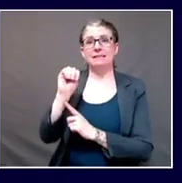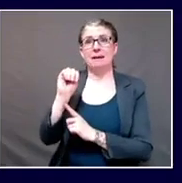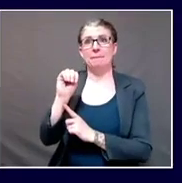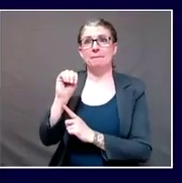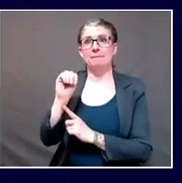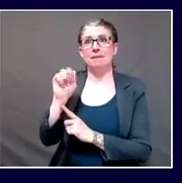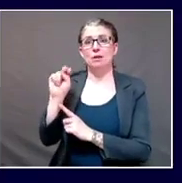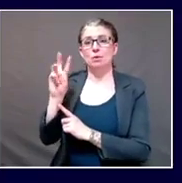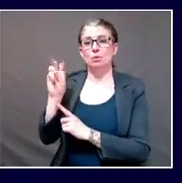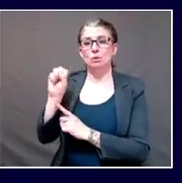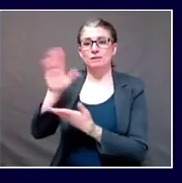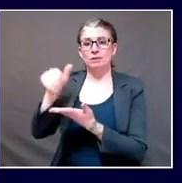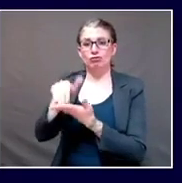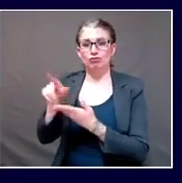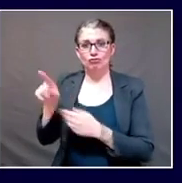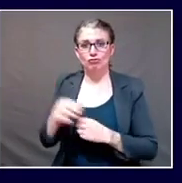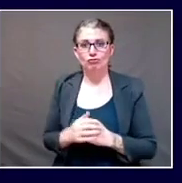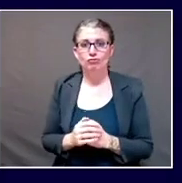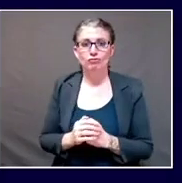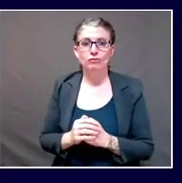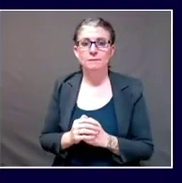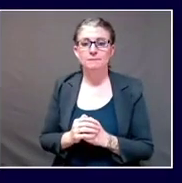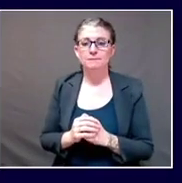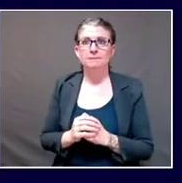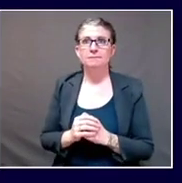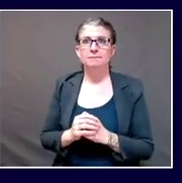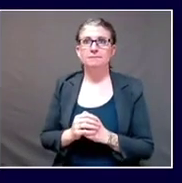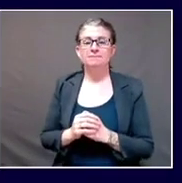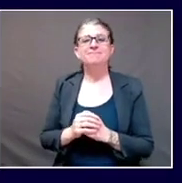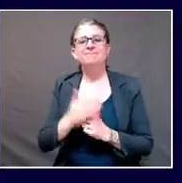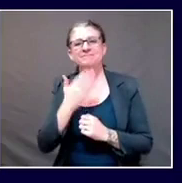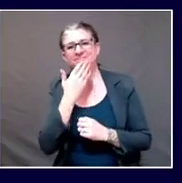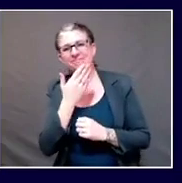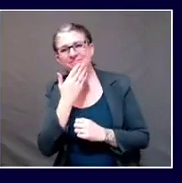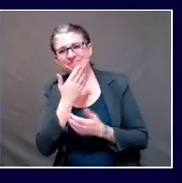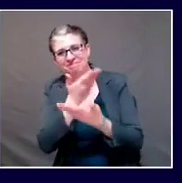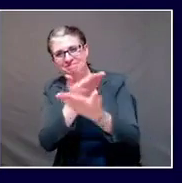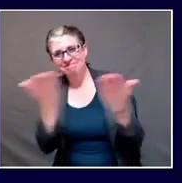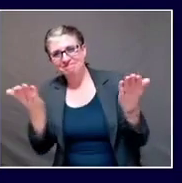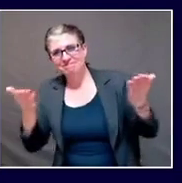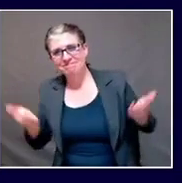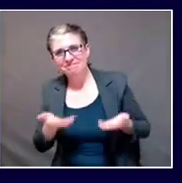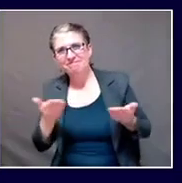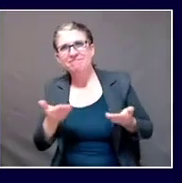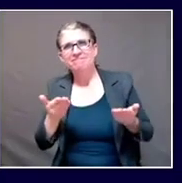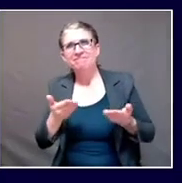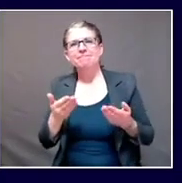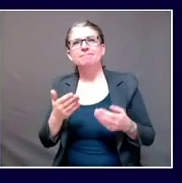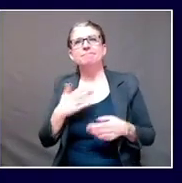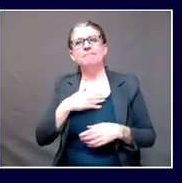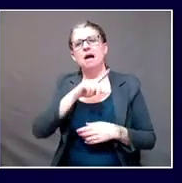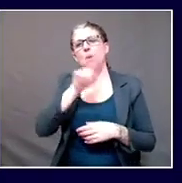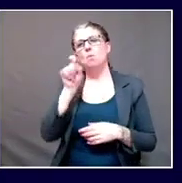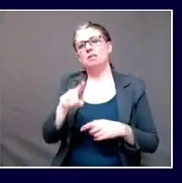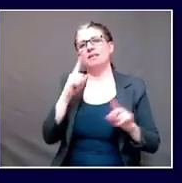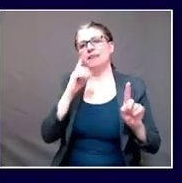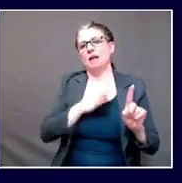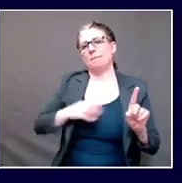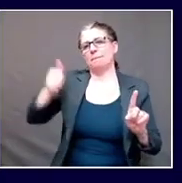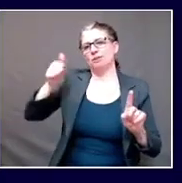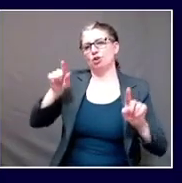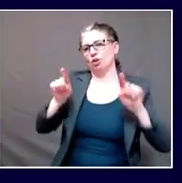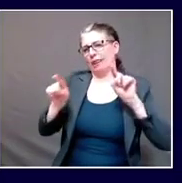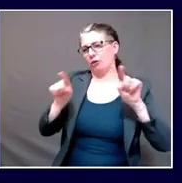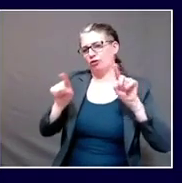Thank you, Dr. Shaw. Uh, Governor Mills, Commissioner Johnson, I'm sure this will, will go to you. Um, and I know you've been speaking with, you know, realty,